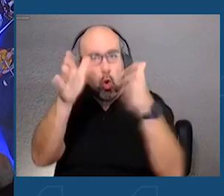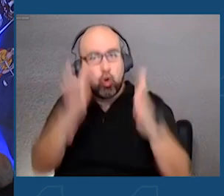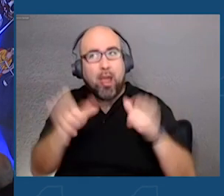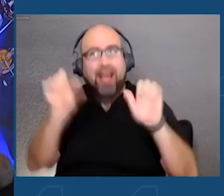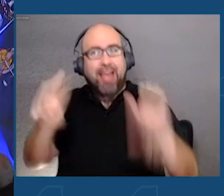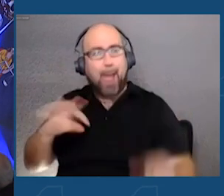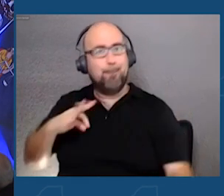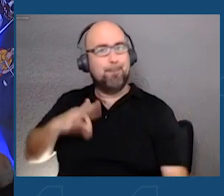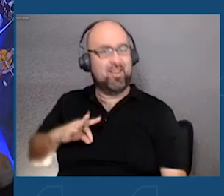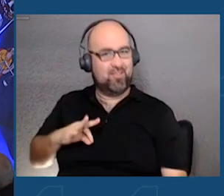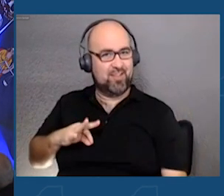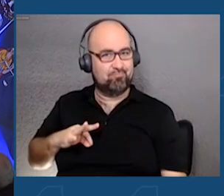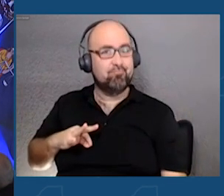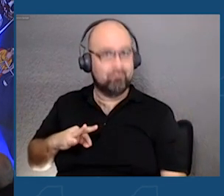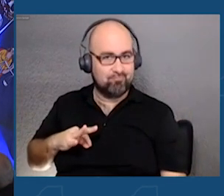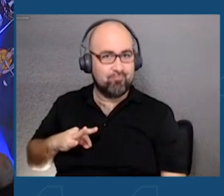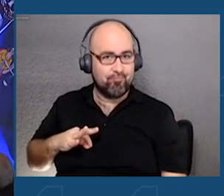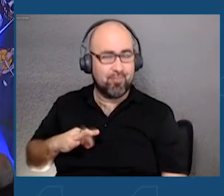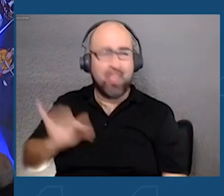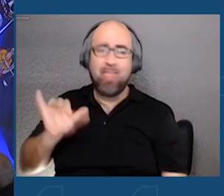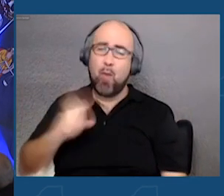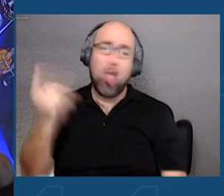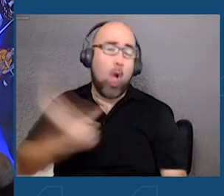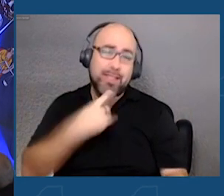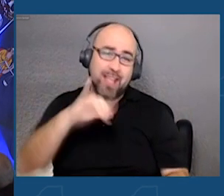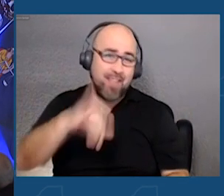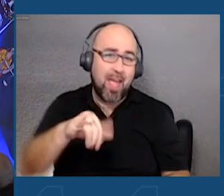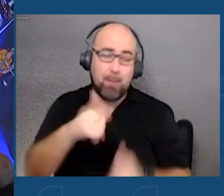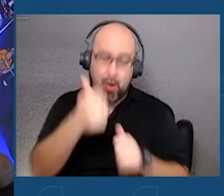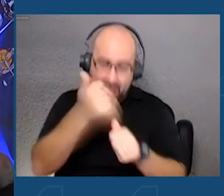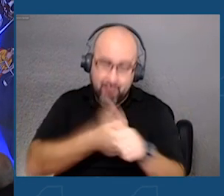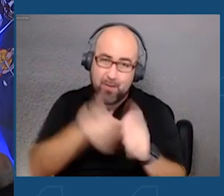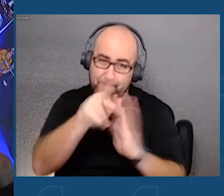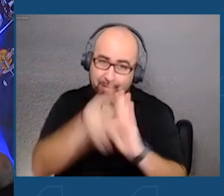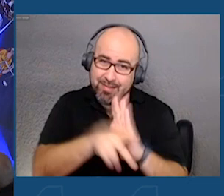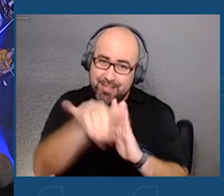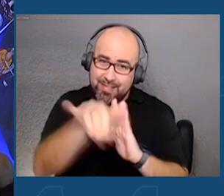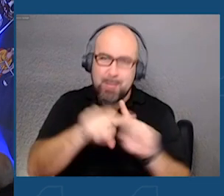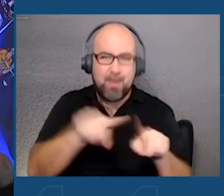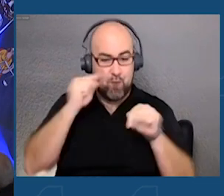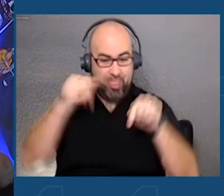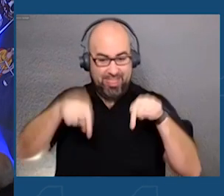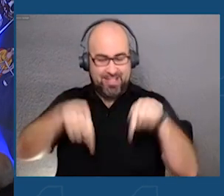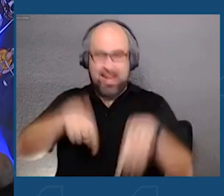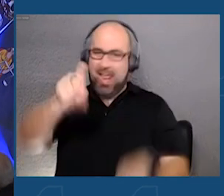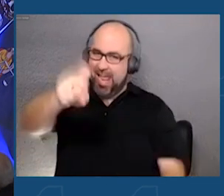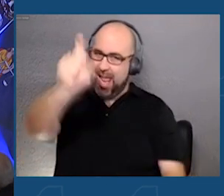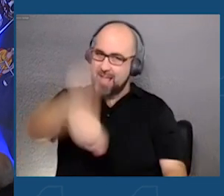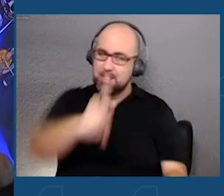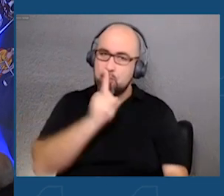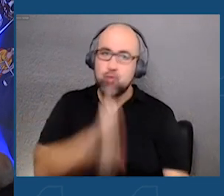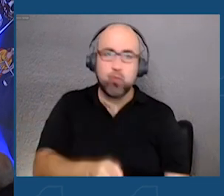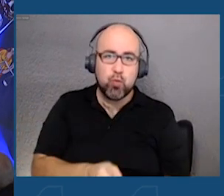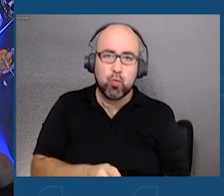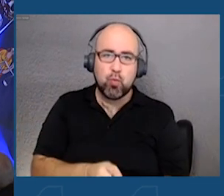we always say that. We say that about every policy, but it's got to be true. This has to be a city that works for everyone.